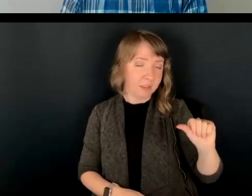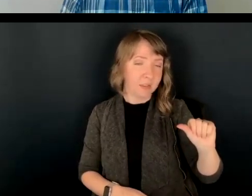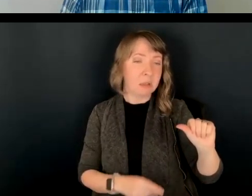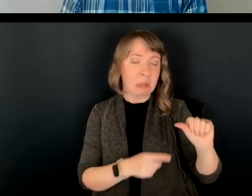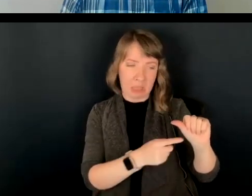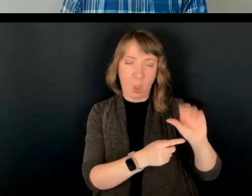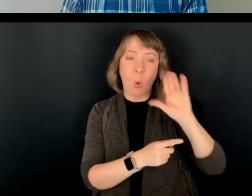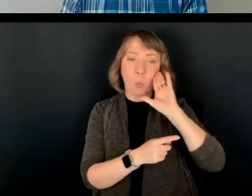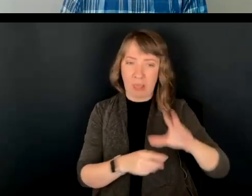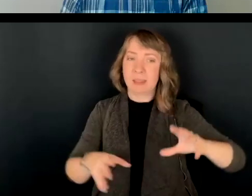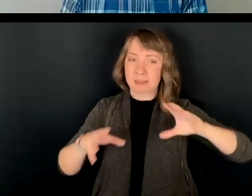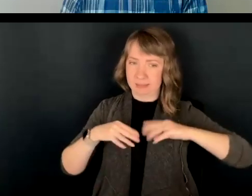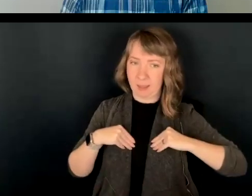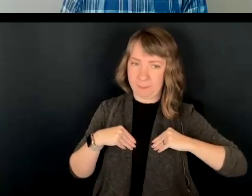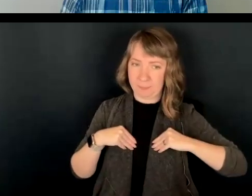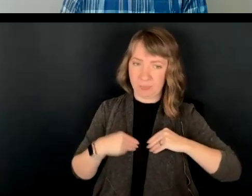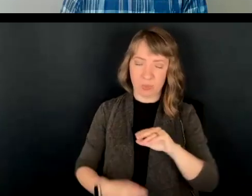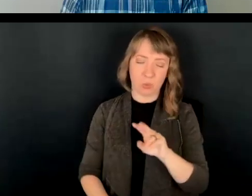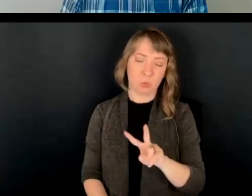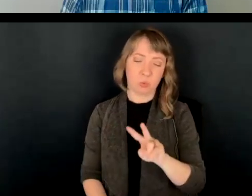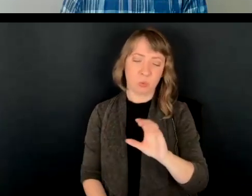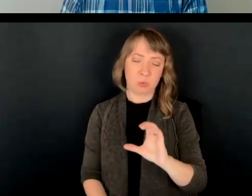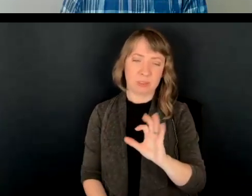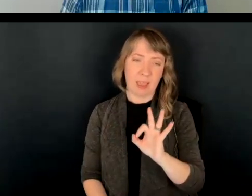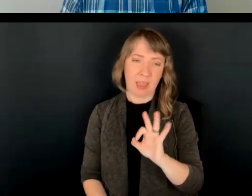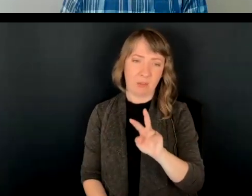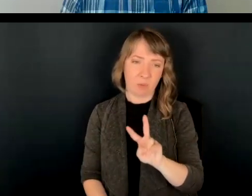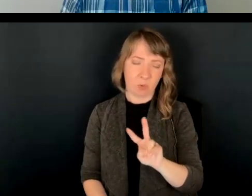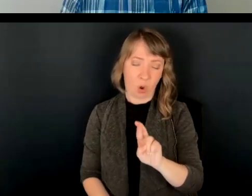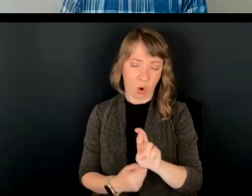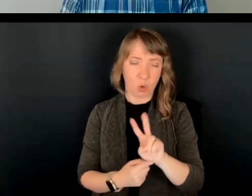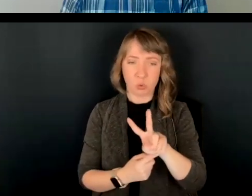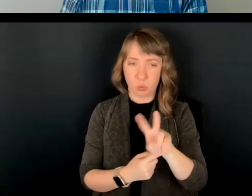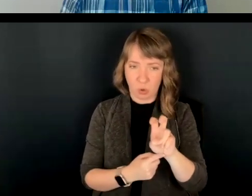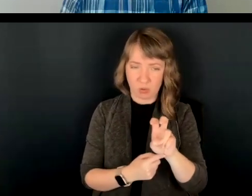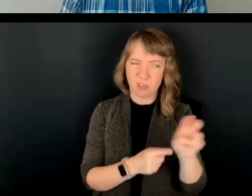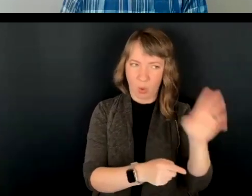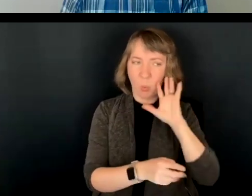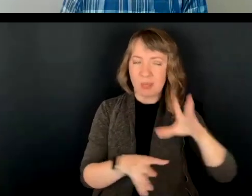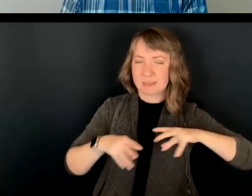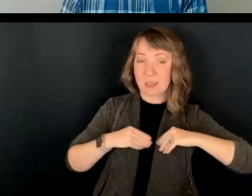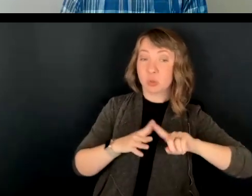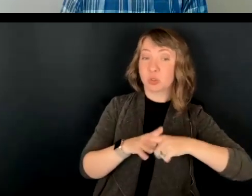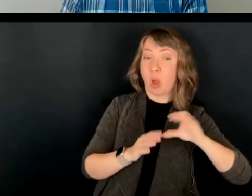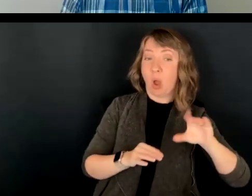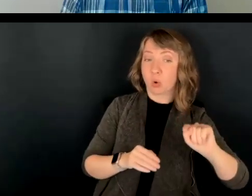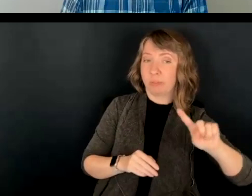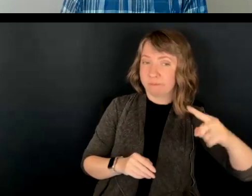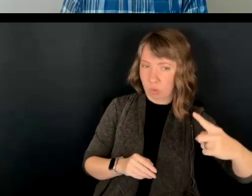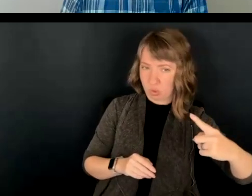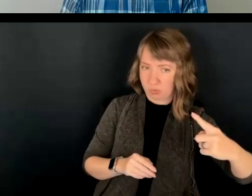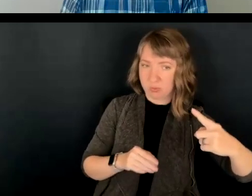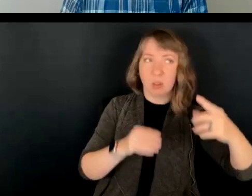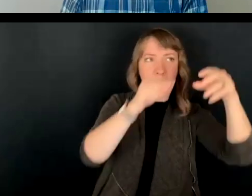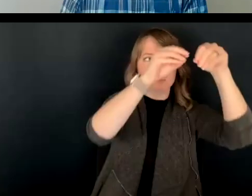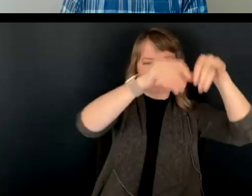accept the changes in the 2 CFR 200 starting October 1st. And so that flows down to the Forest Service because we're